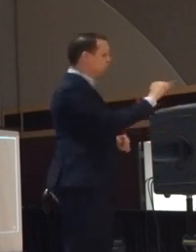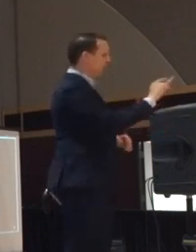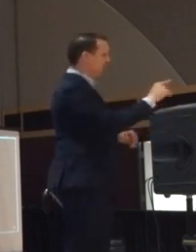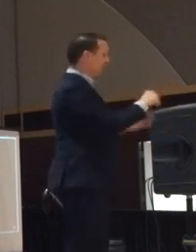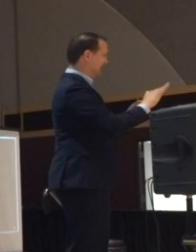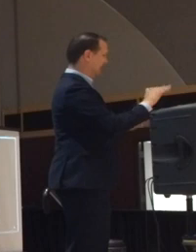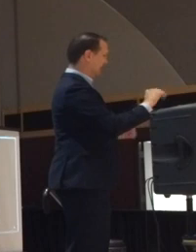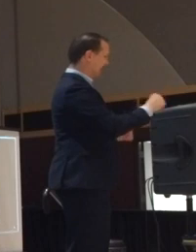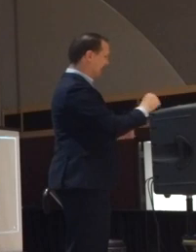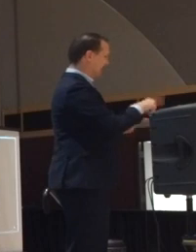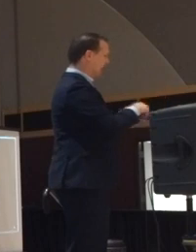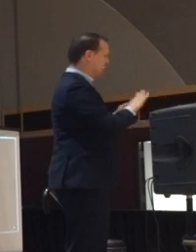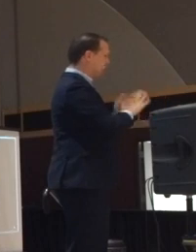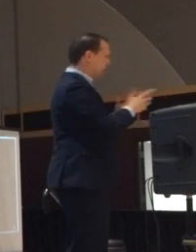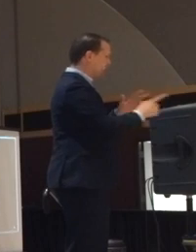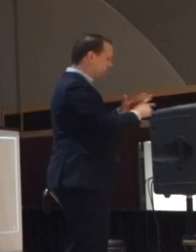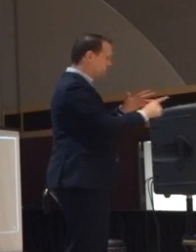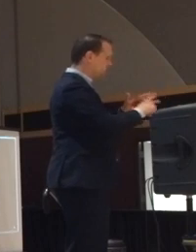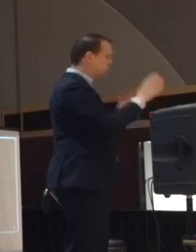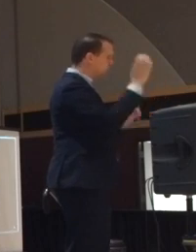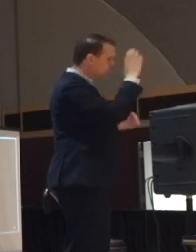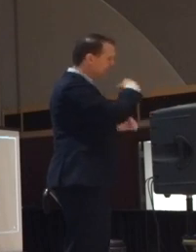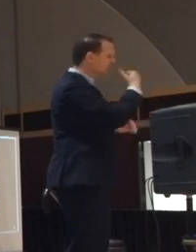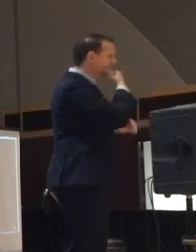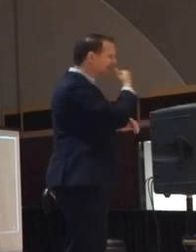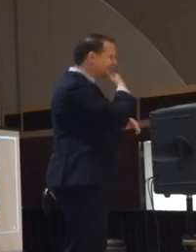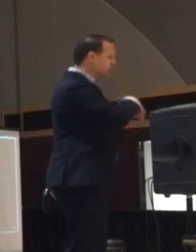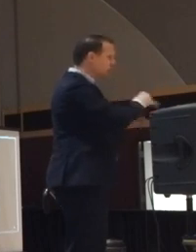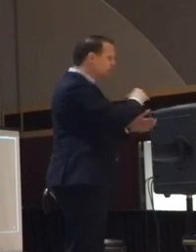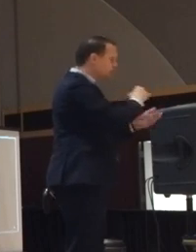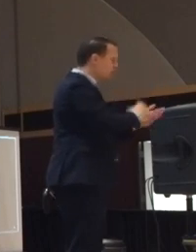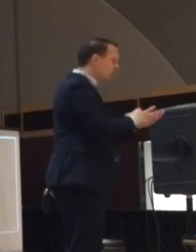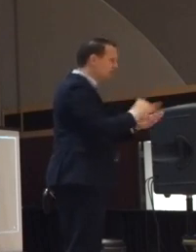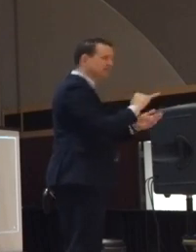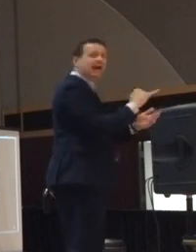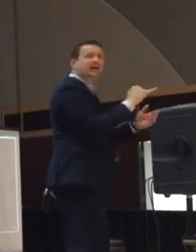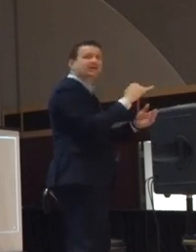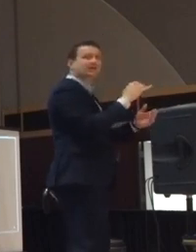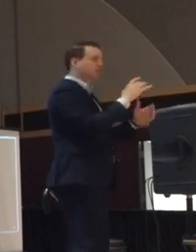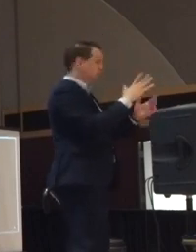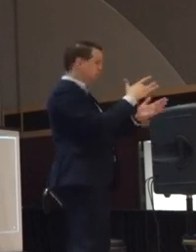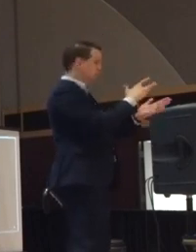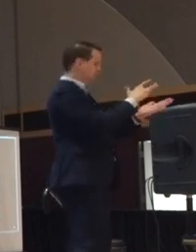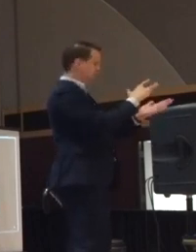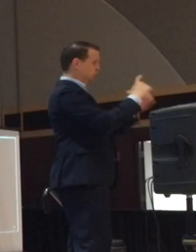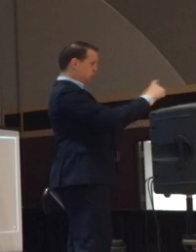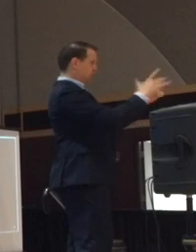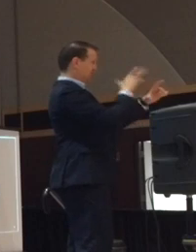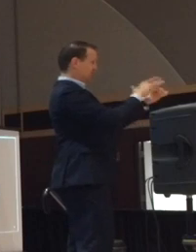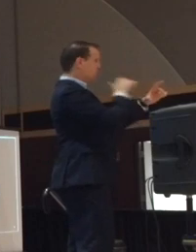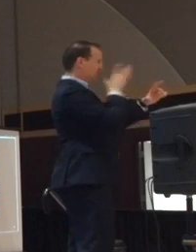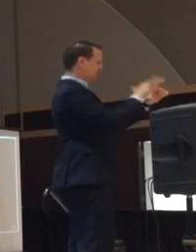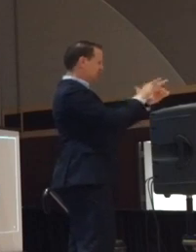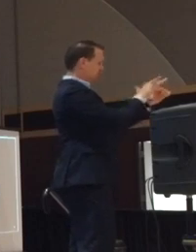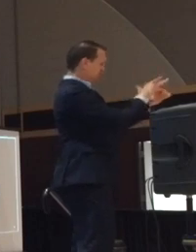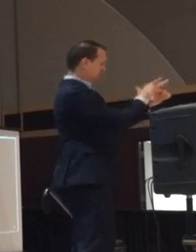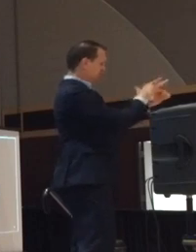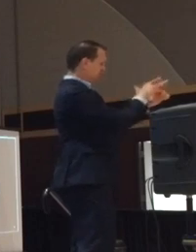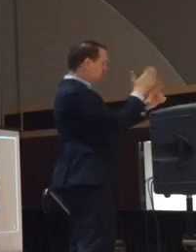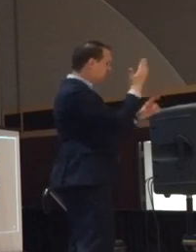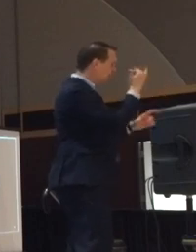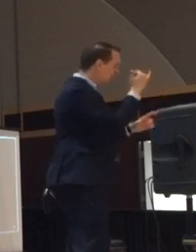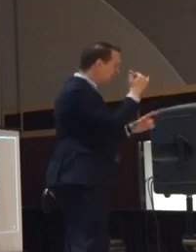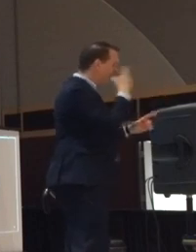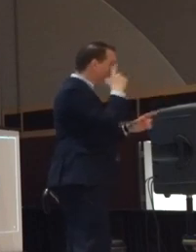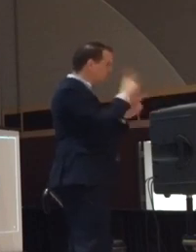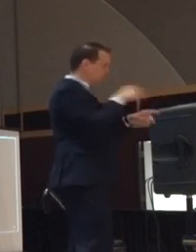getting strange mistakes on drawings. Like the center of the circle wasn't in the center of the circle. And the person that had done that had